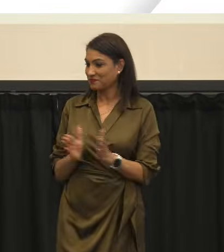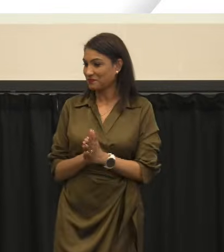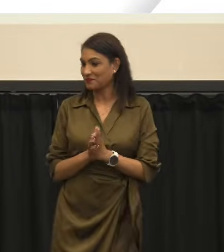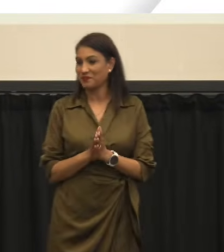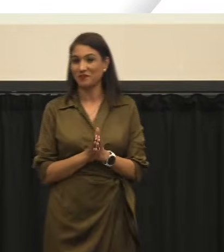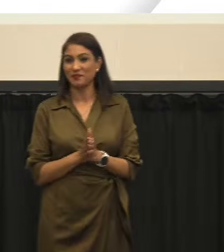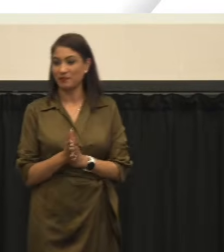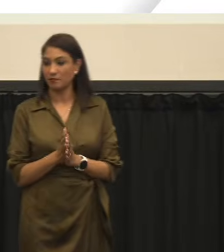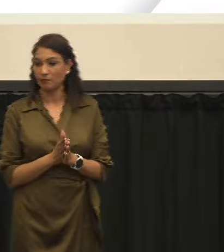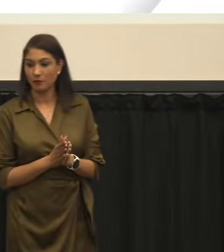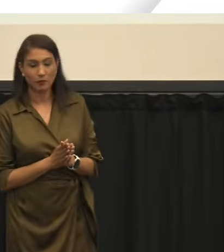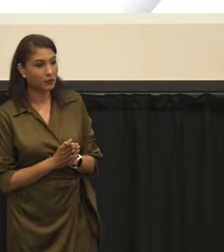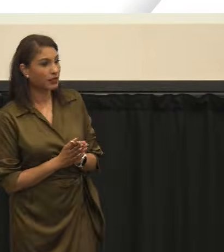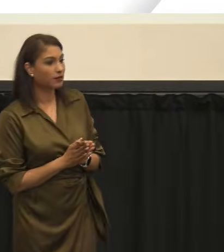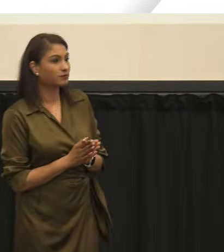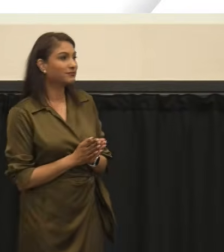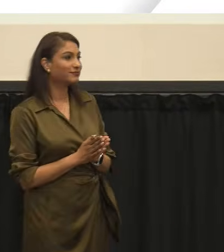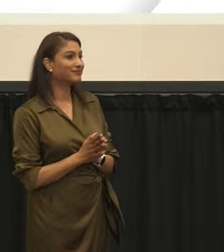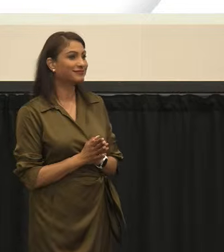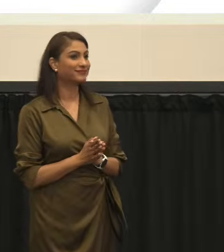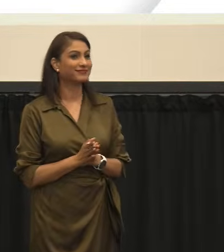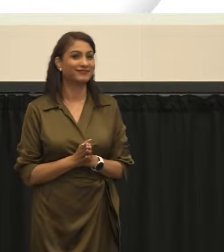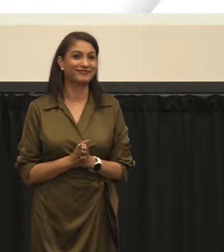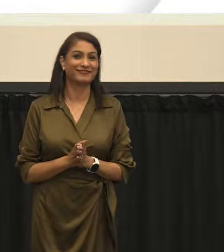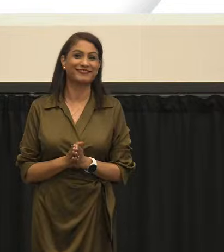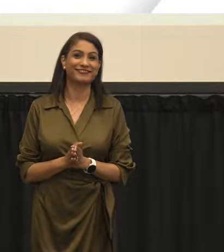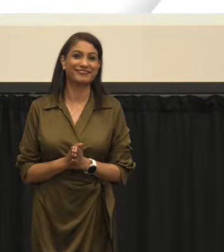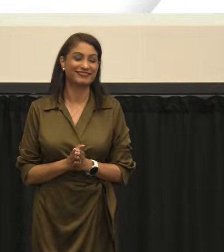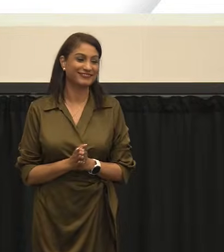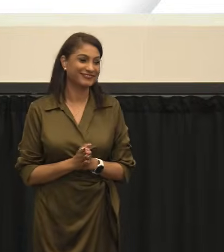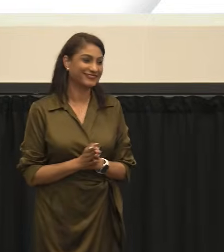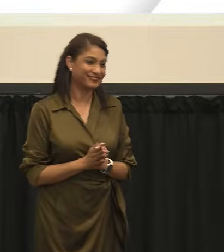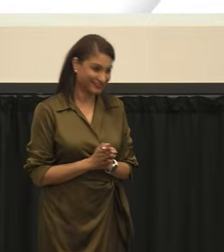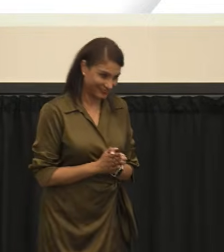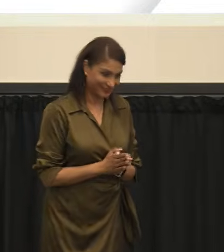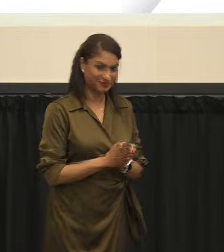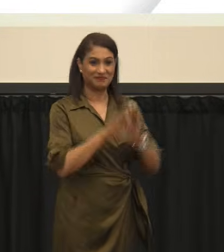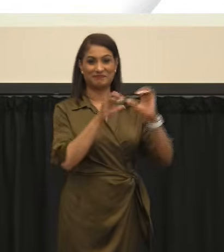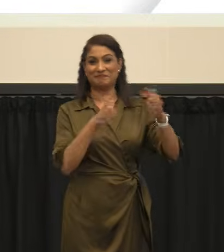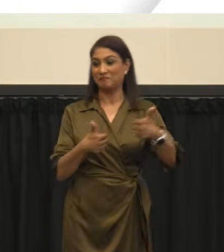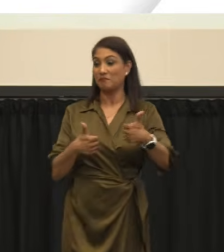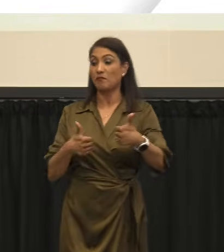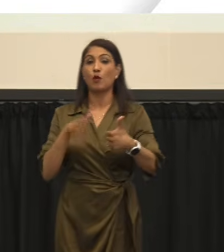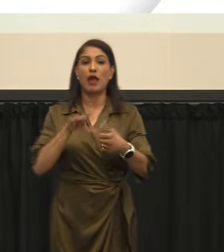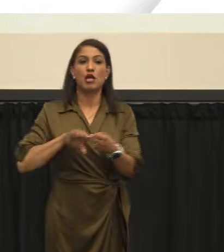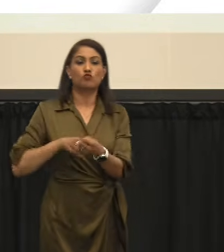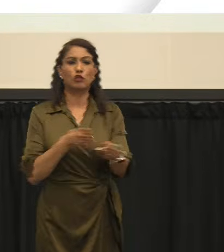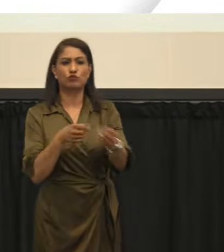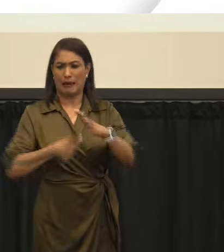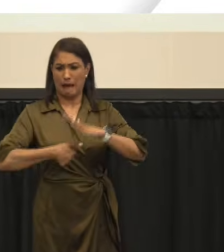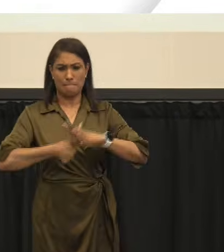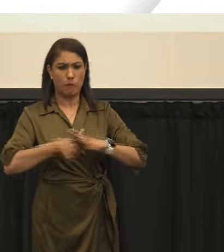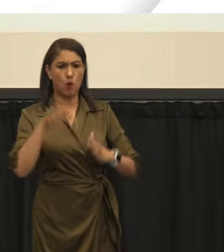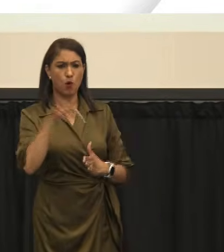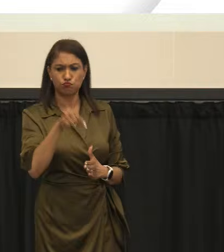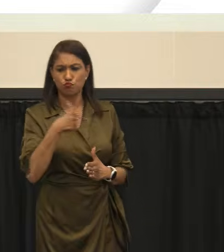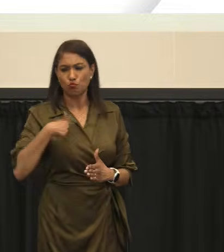their cameras and their mics, and we don't want to do that. Thank you so much. Back to you, Candice. Thank you,